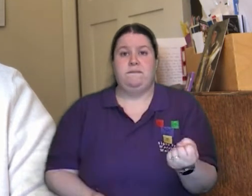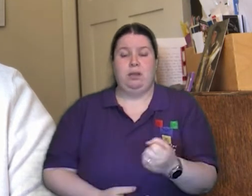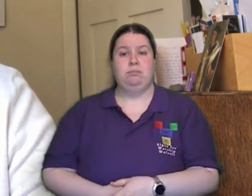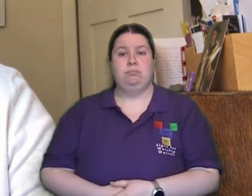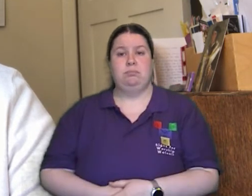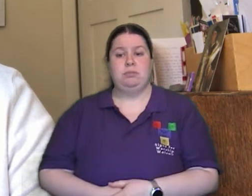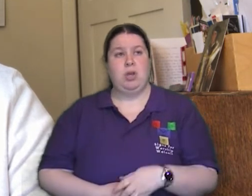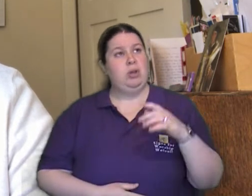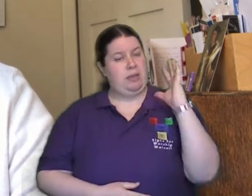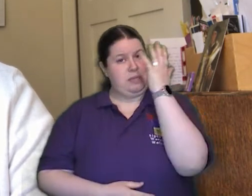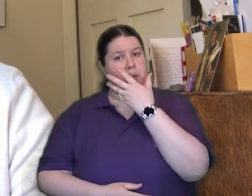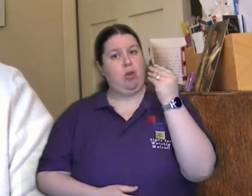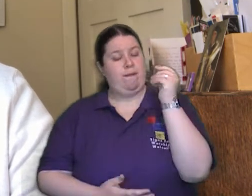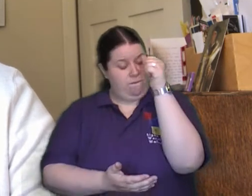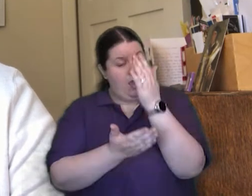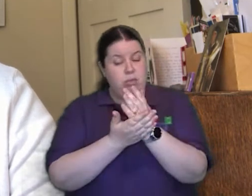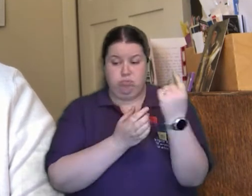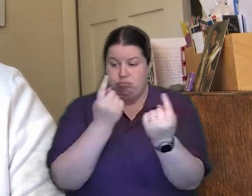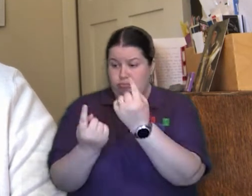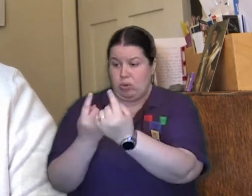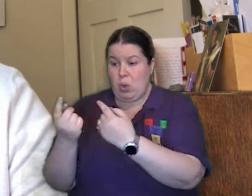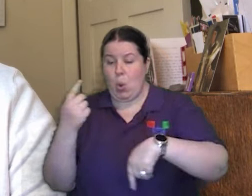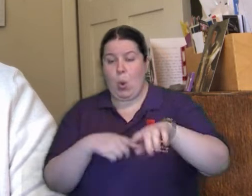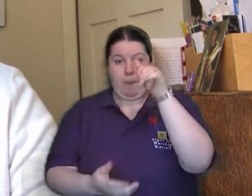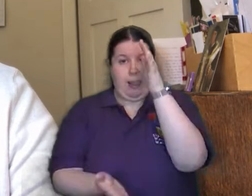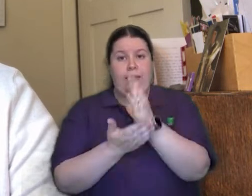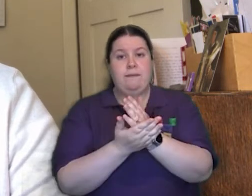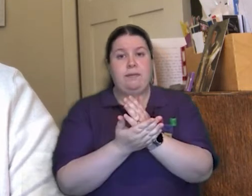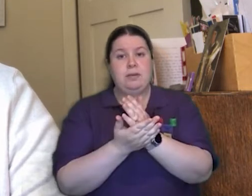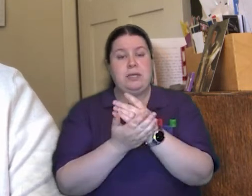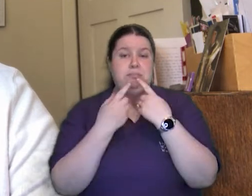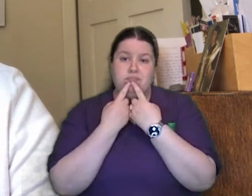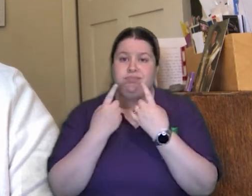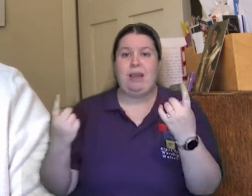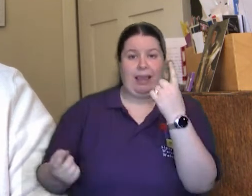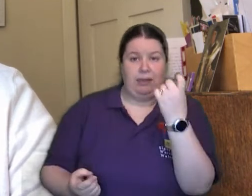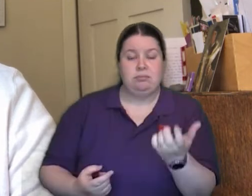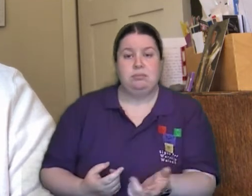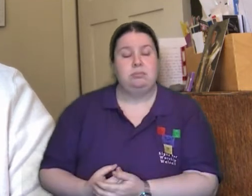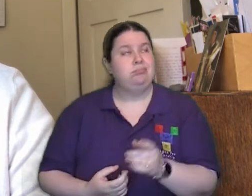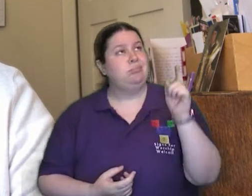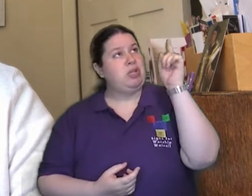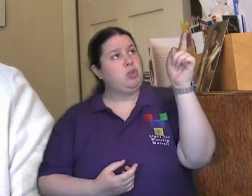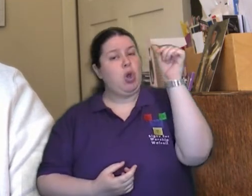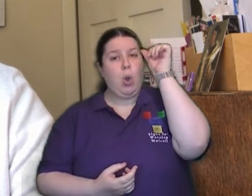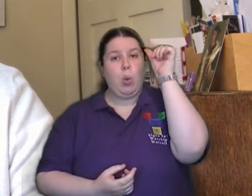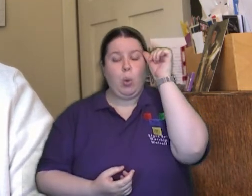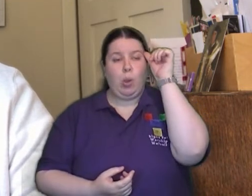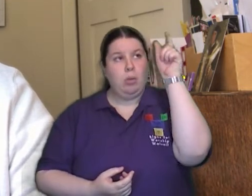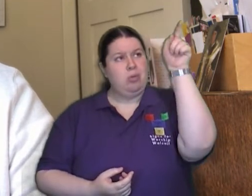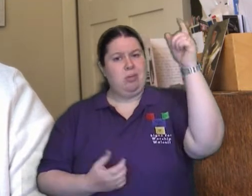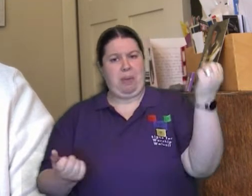have spoken. Since we have the same spirit of faith, we also believe and therefore speak, because we know